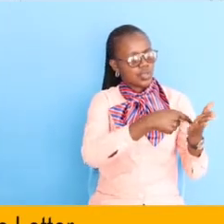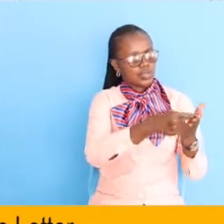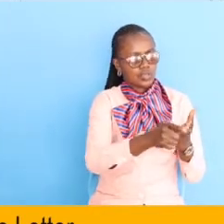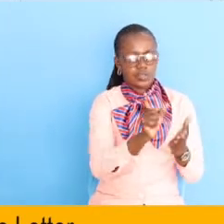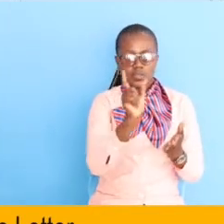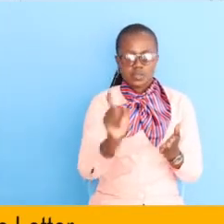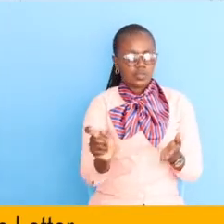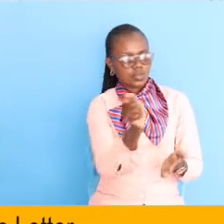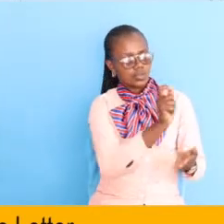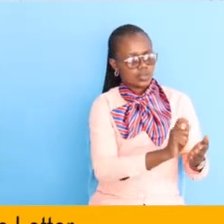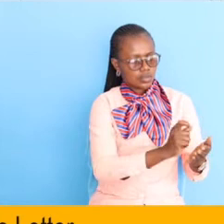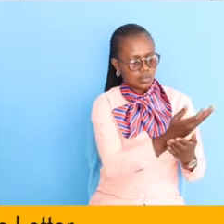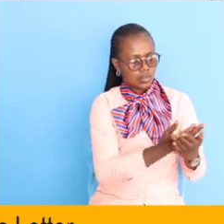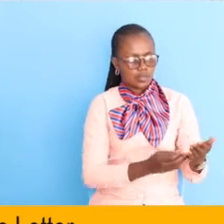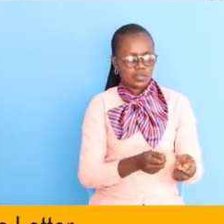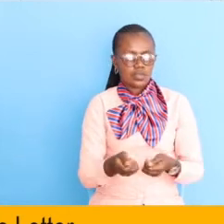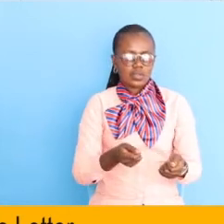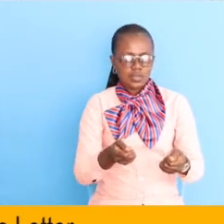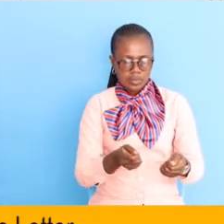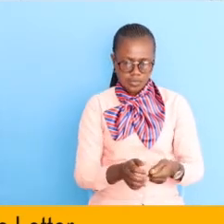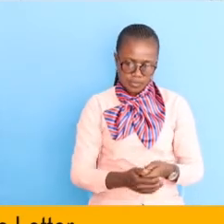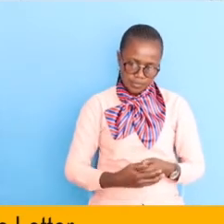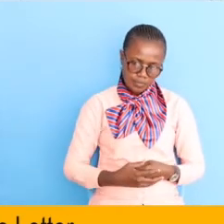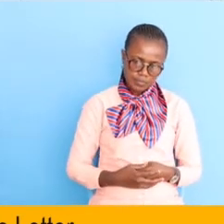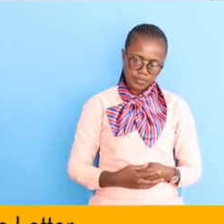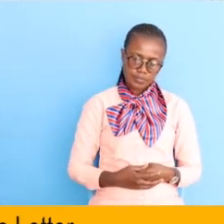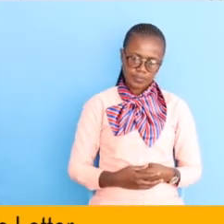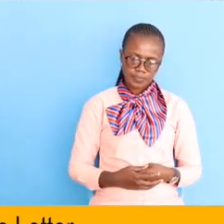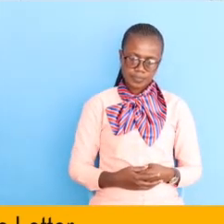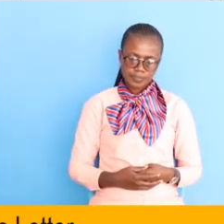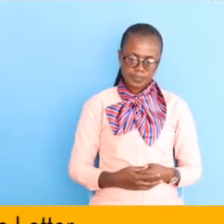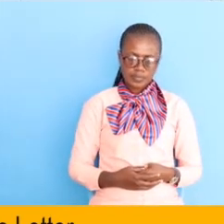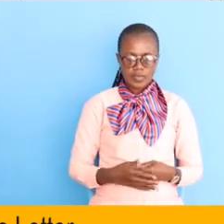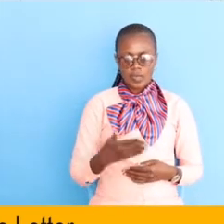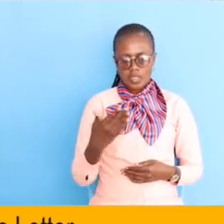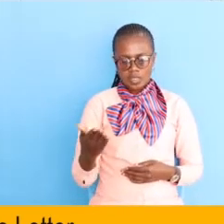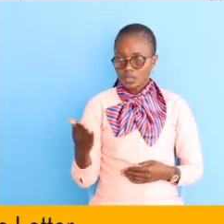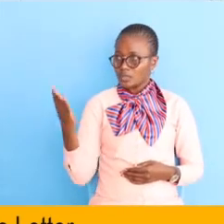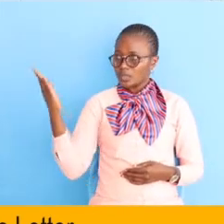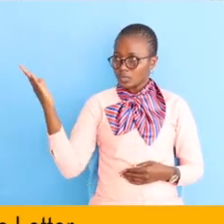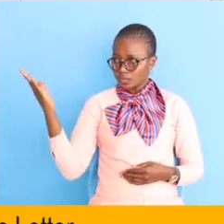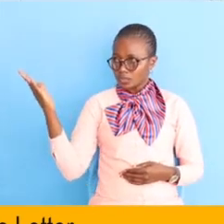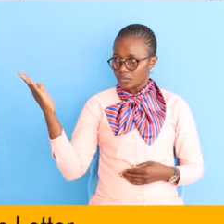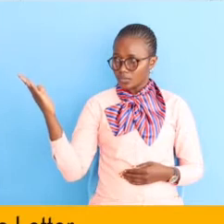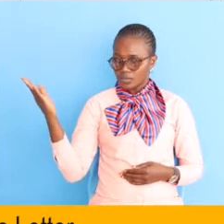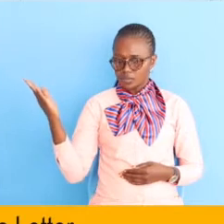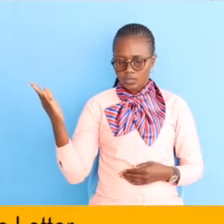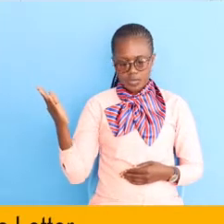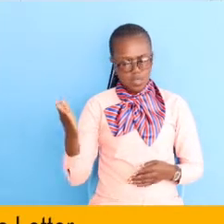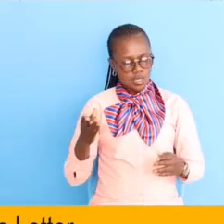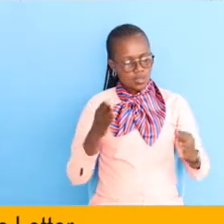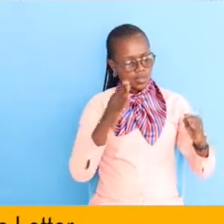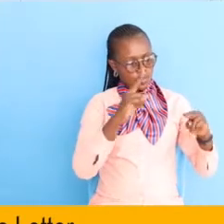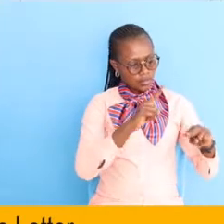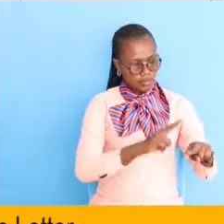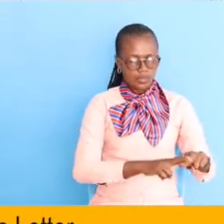the name of the writer. So these aspects are positioned